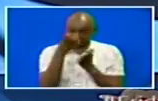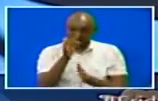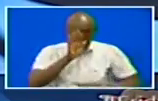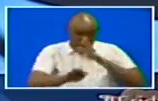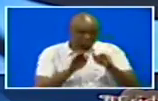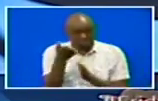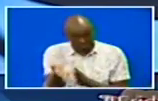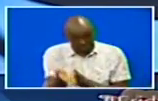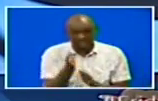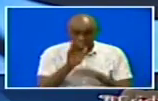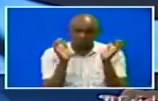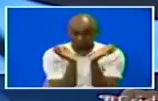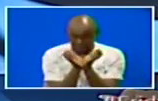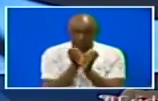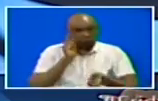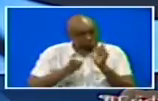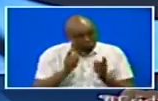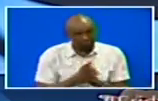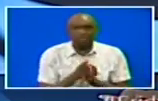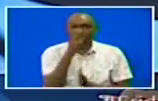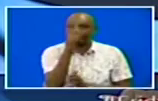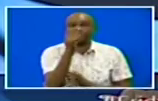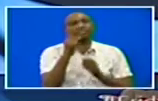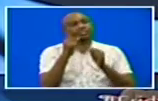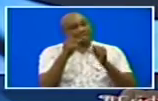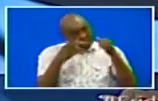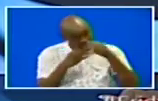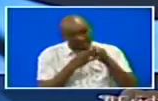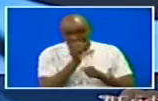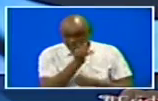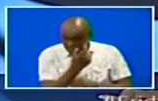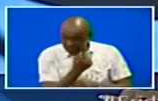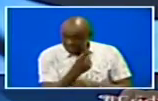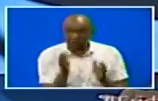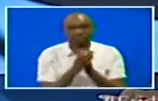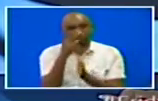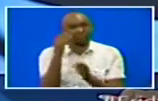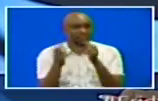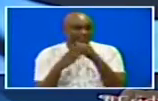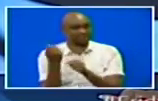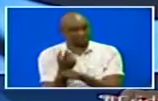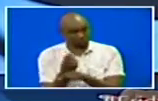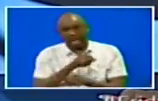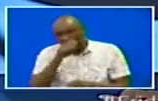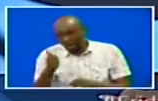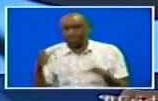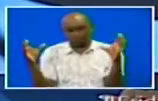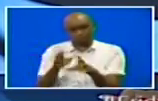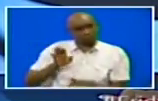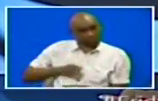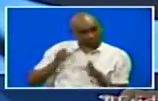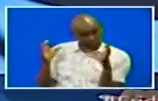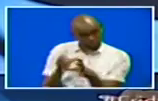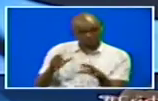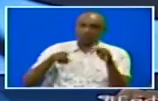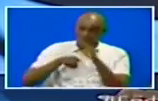Kangogo clocked a time of 28 minutes, 26 seconds. In other races of the day, Margaret Nyairera, Lynette Wanjala qualified